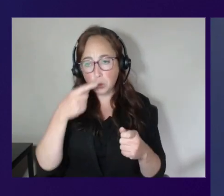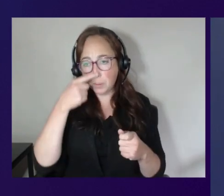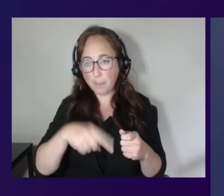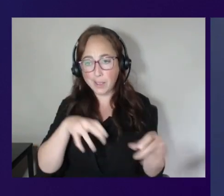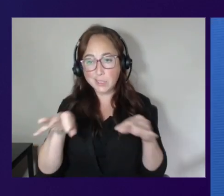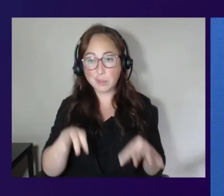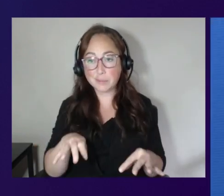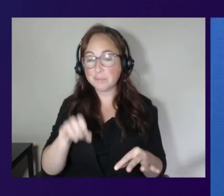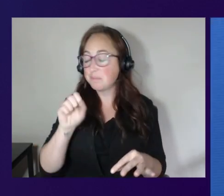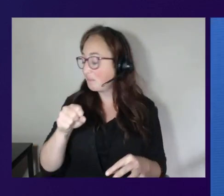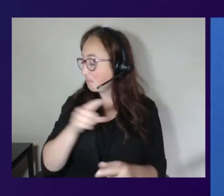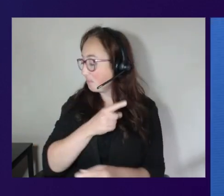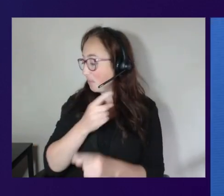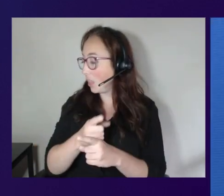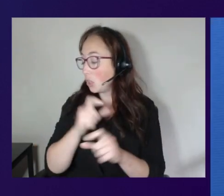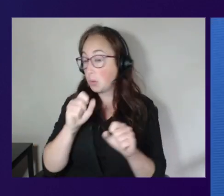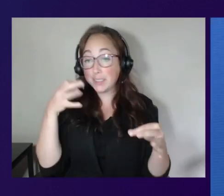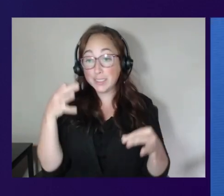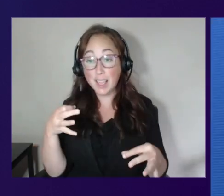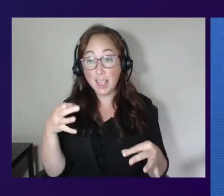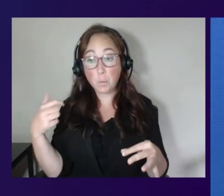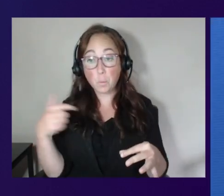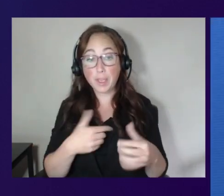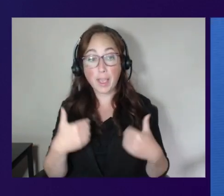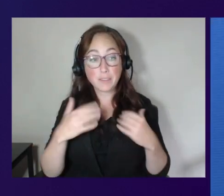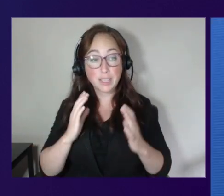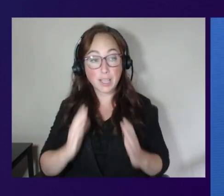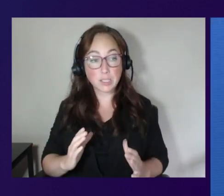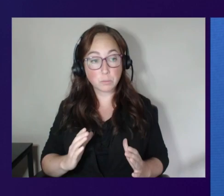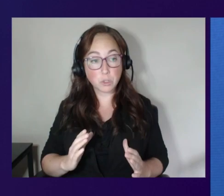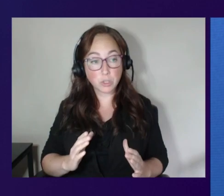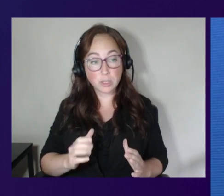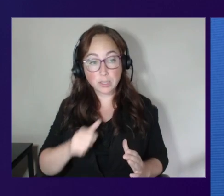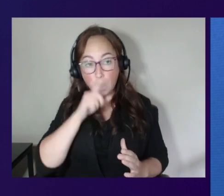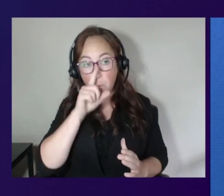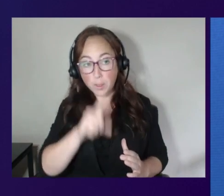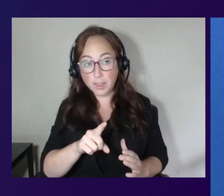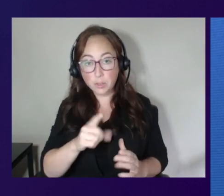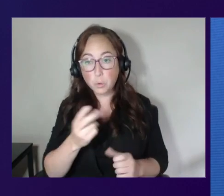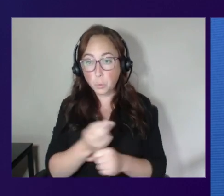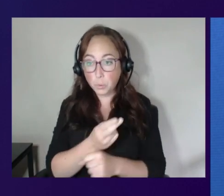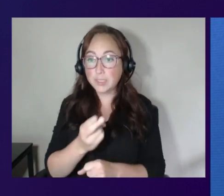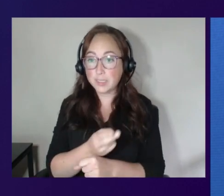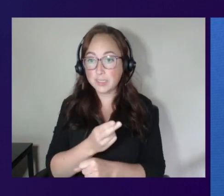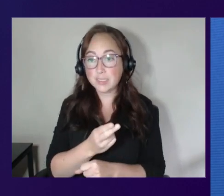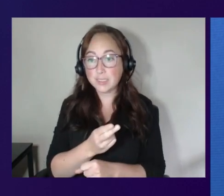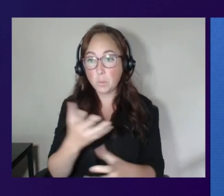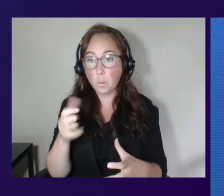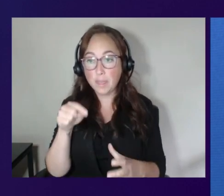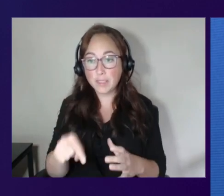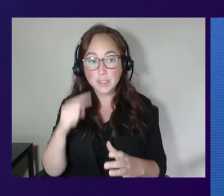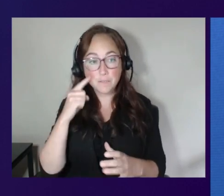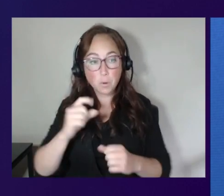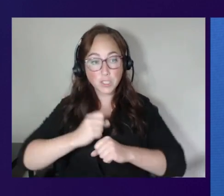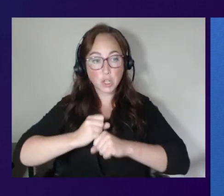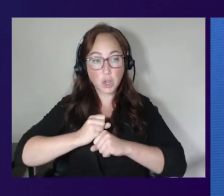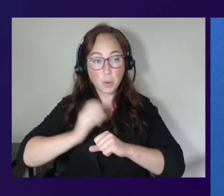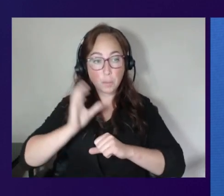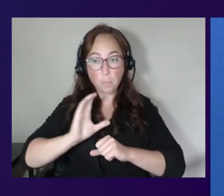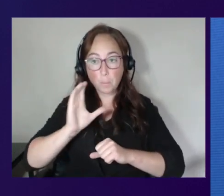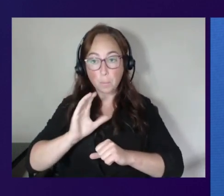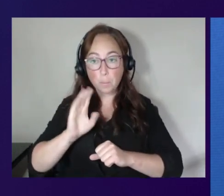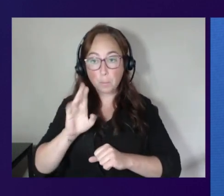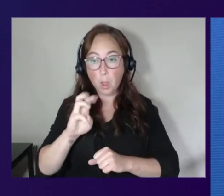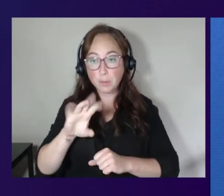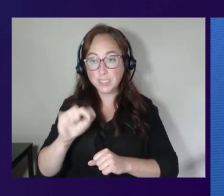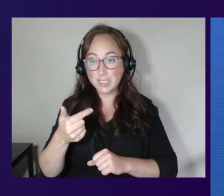that's exactly right. So you can decide, and we have customers that aren't even necessarily using a VPC. They just want this for secure browsing. Or if you need access to internal domains, internal websites,